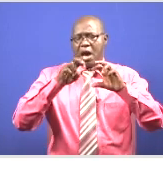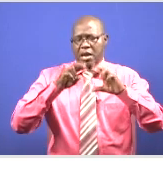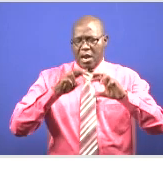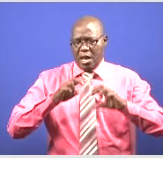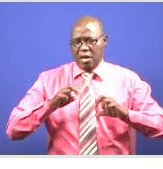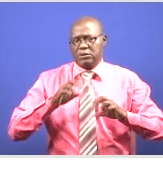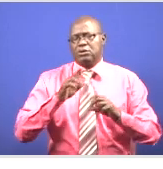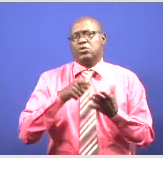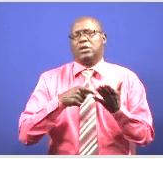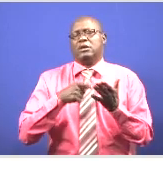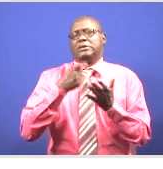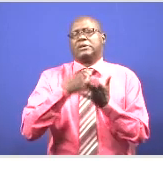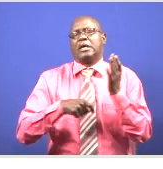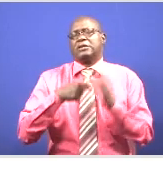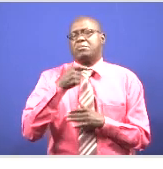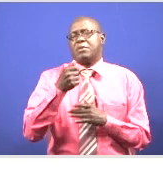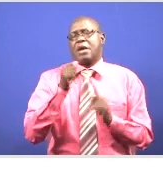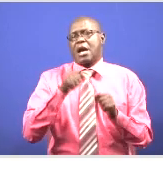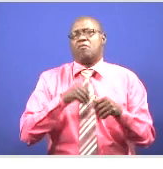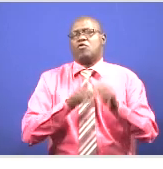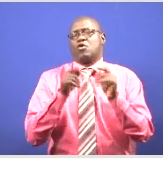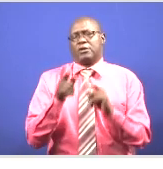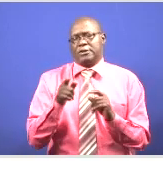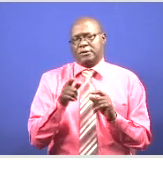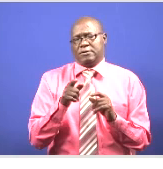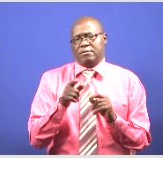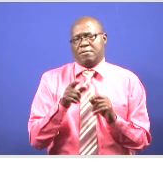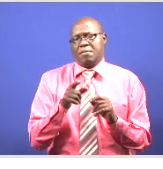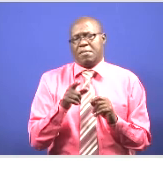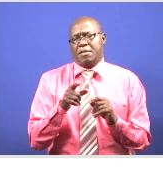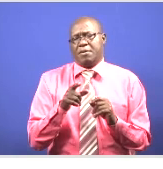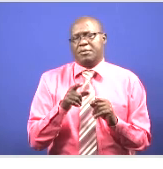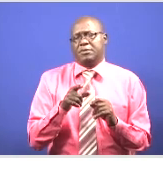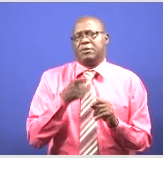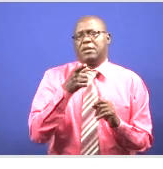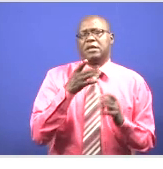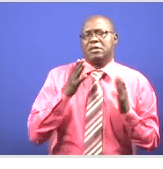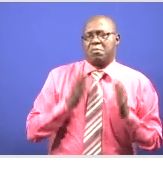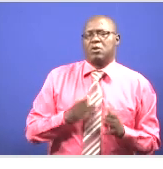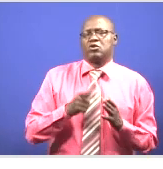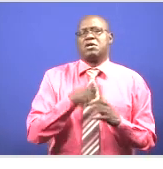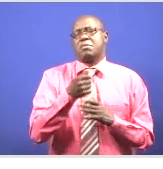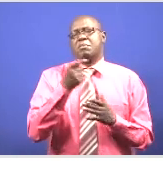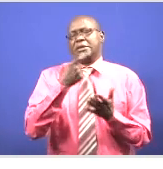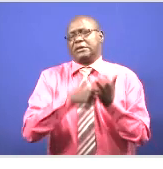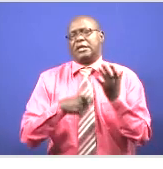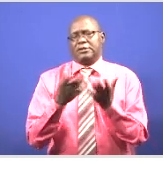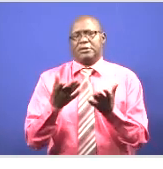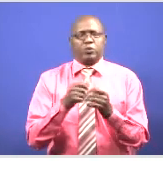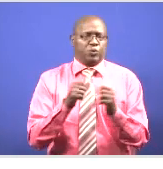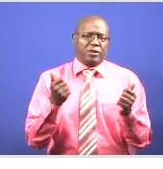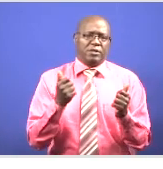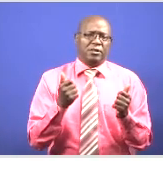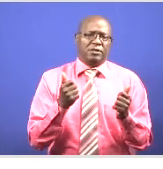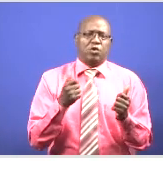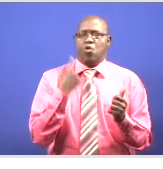tax payment, they're able to track that in all these transactions, this person has been paying his taxes, you know? That is all